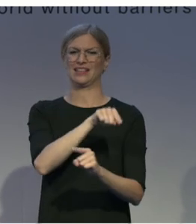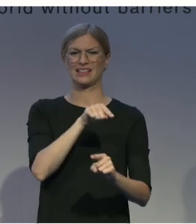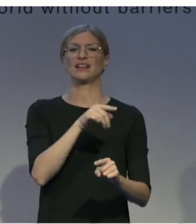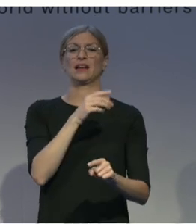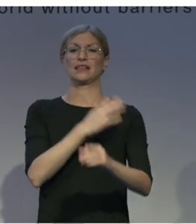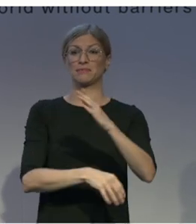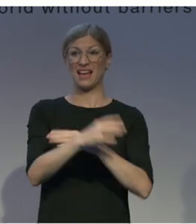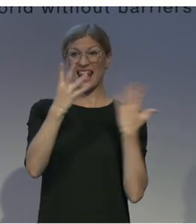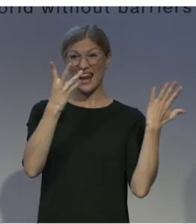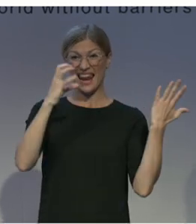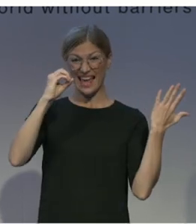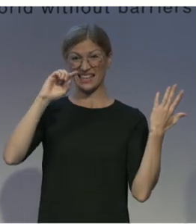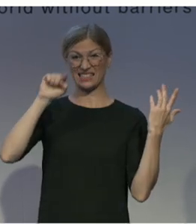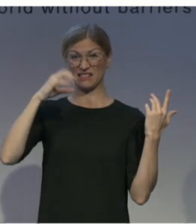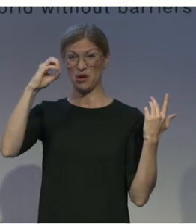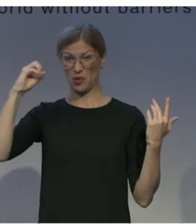disabilities annually.